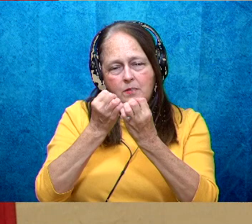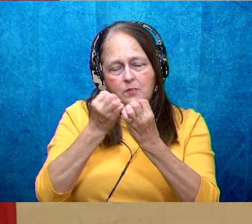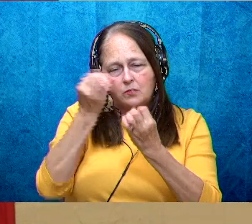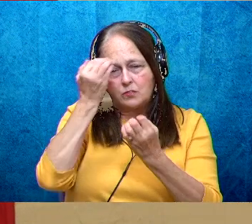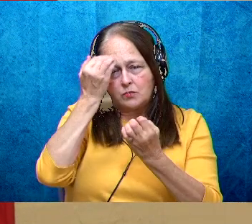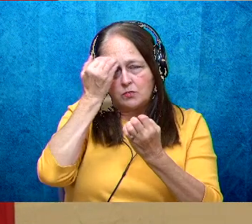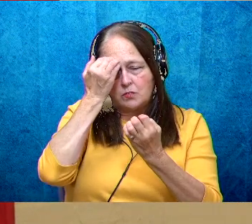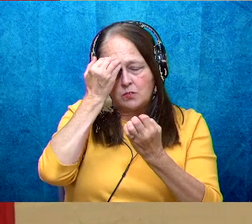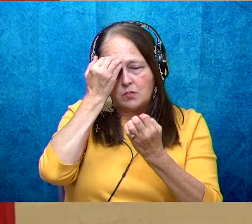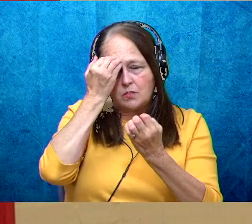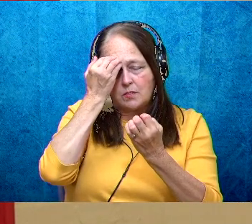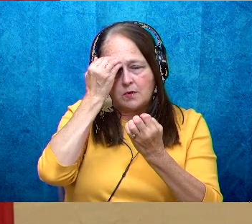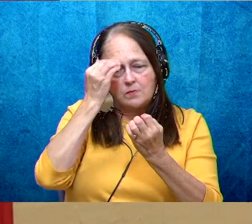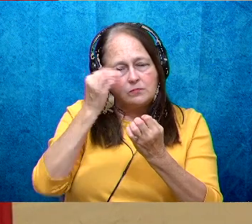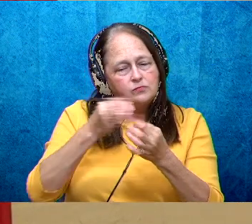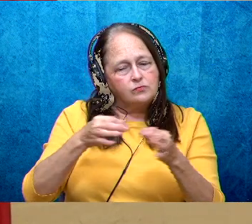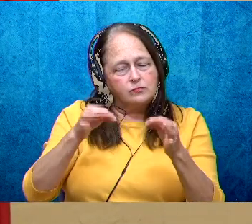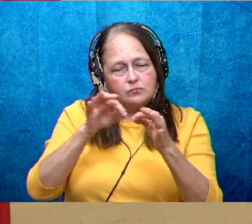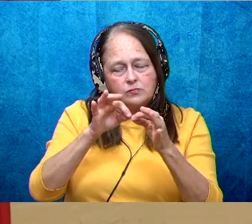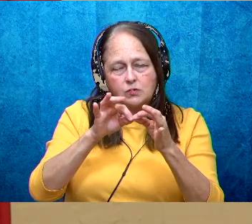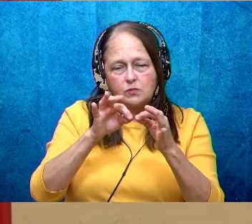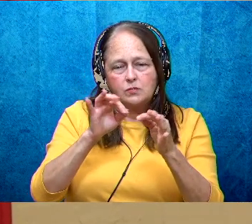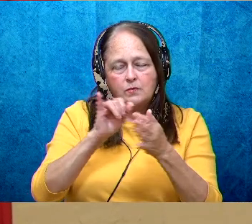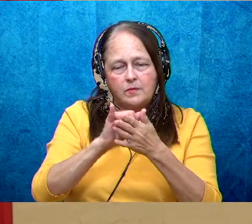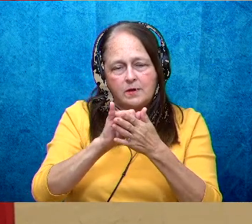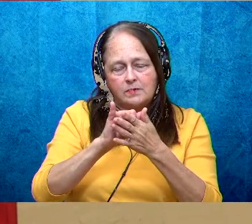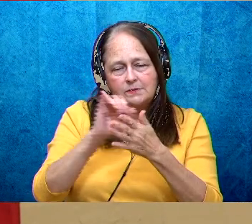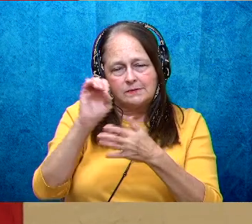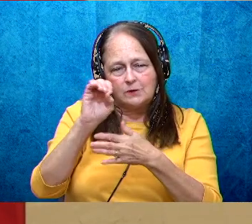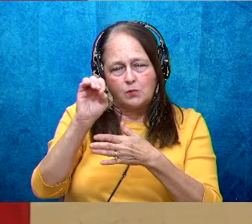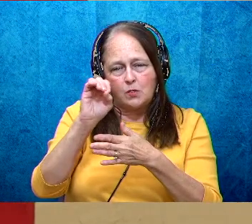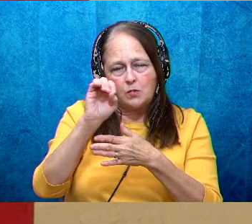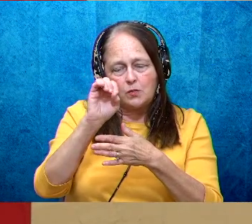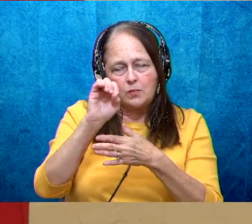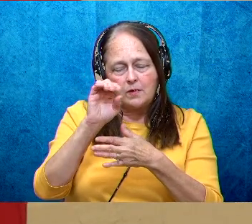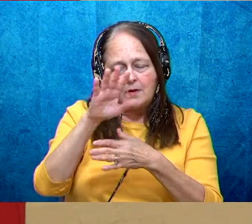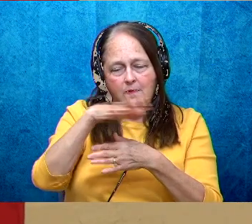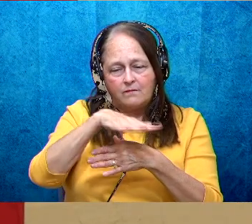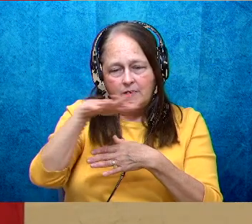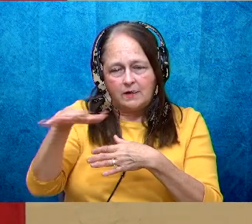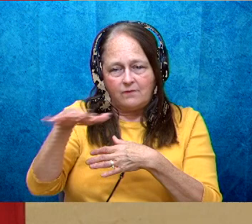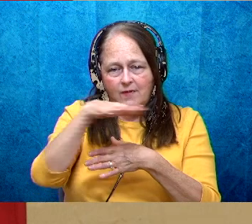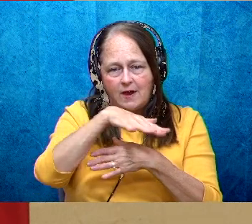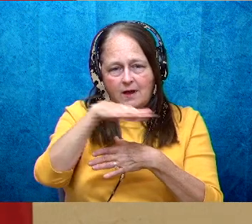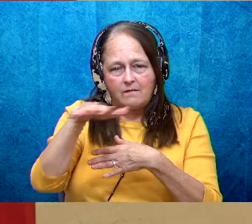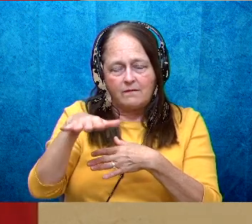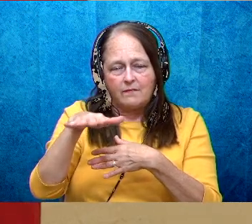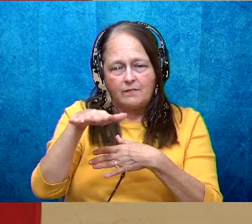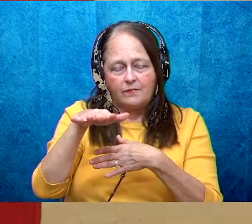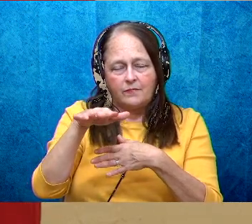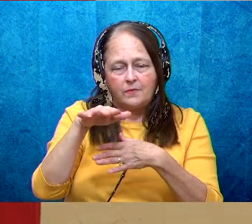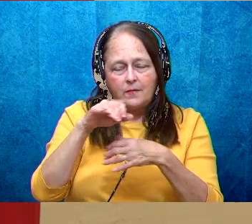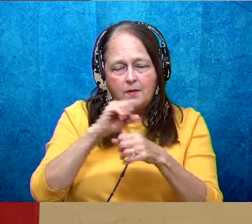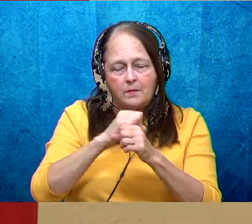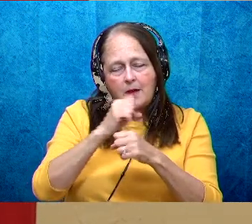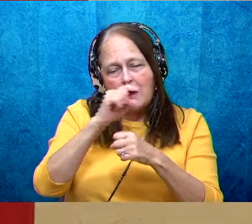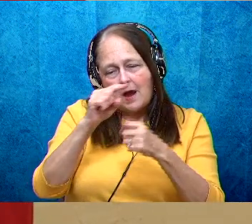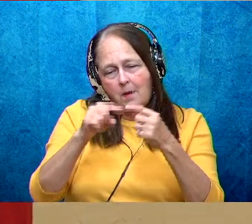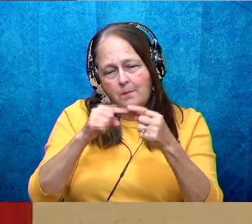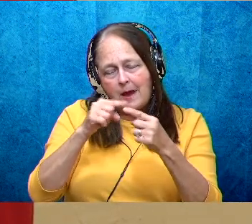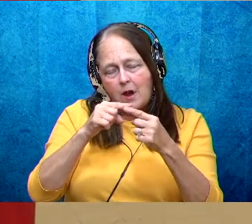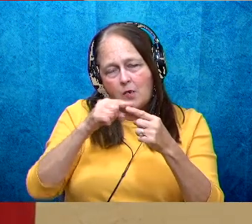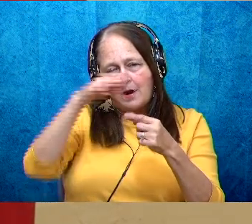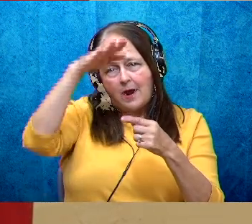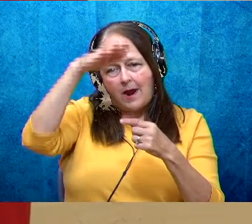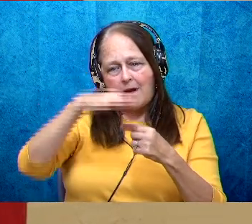that the equator is our main line of latitude at 0 degrees. At 55 degrees latitude, that makes it about